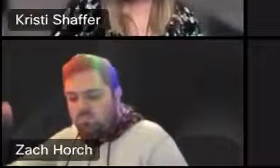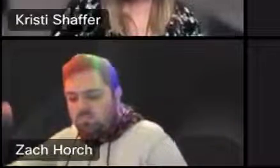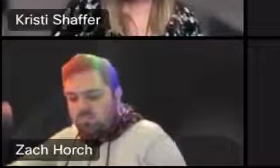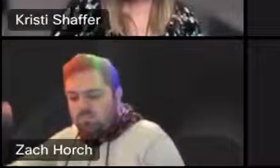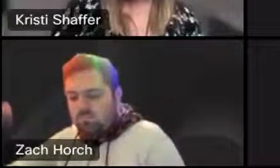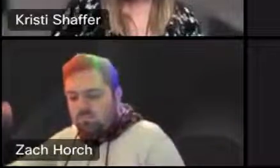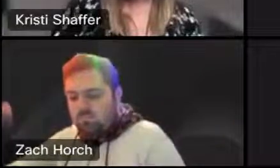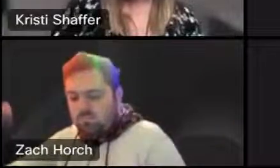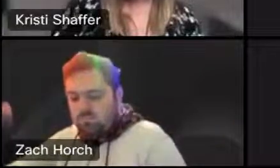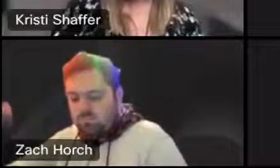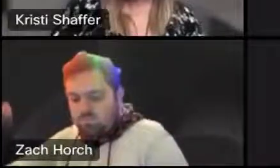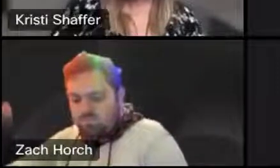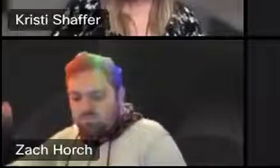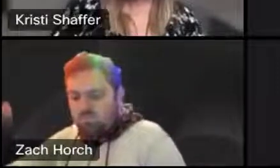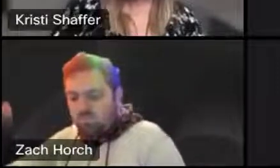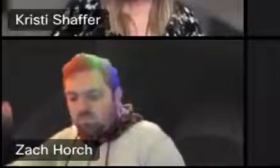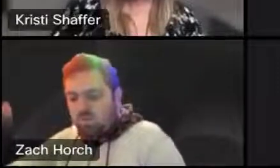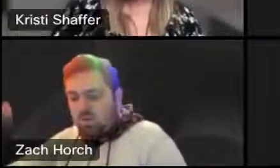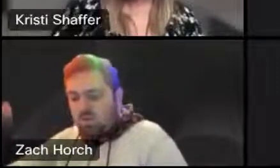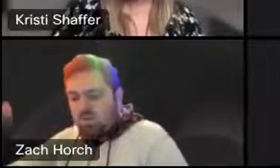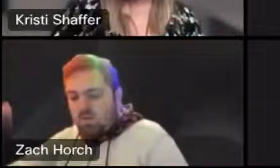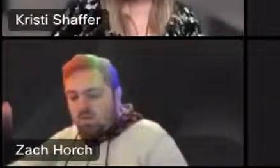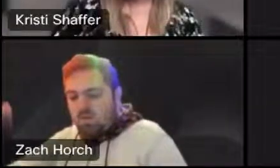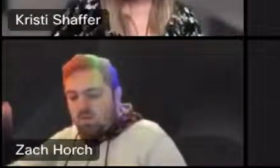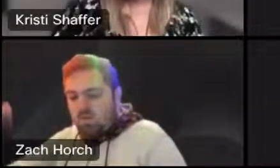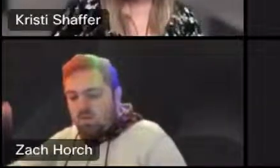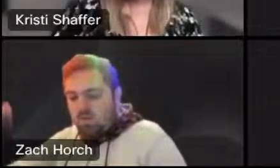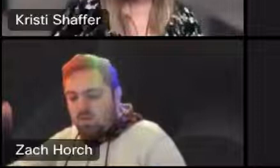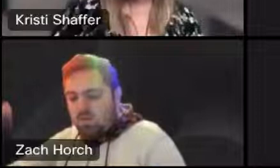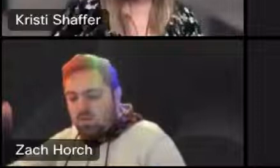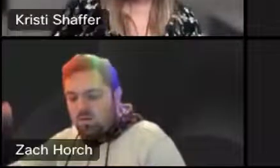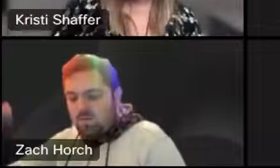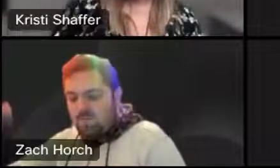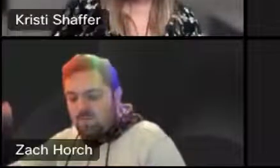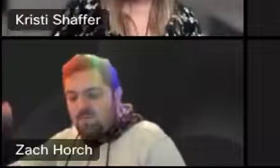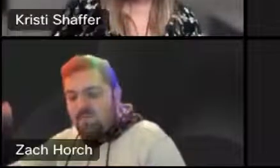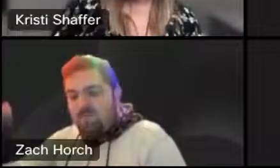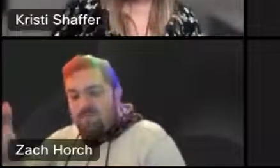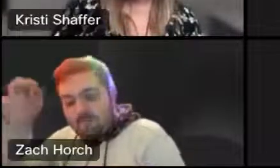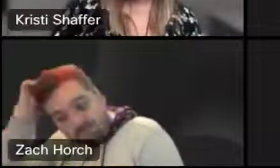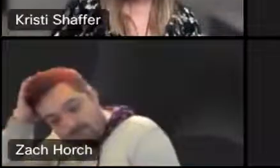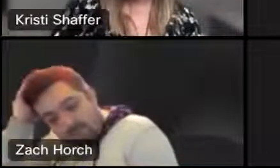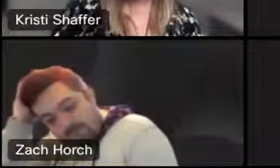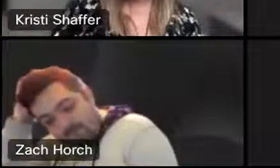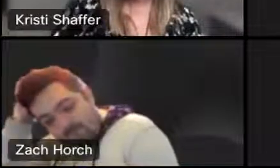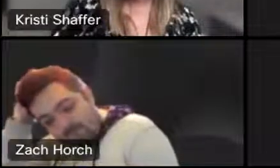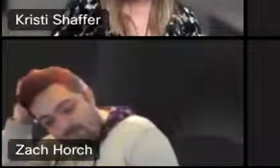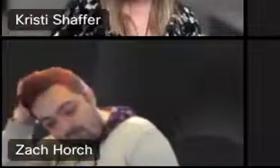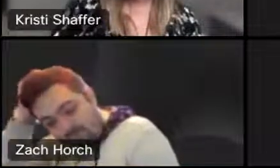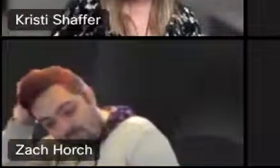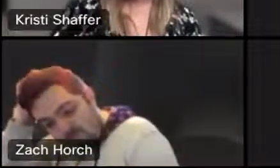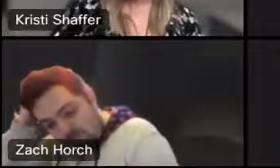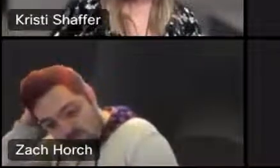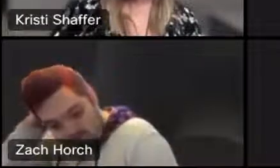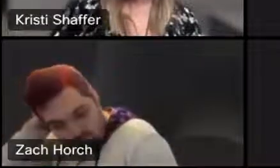everyone I spoke to was, appreciated that we were at least able to do that. We are kind of brainstorming about how we can do it in the